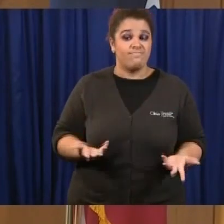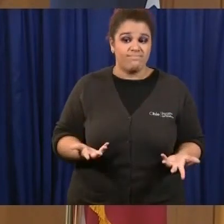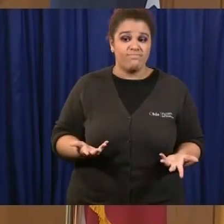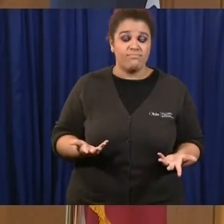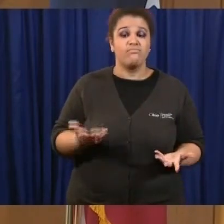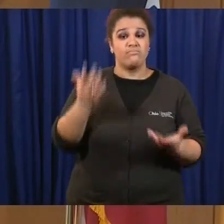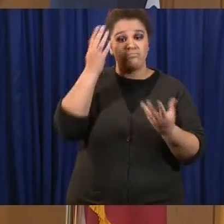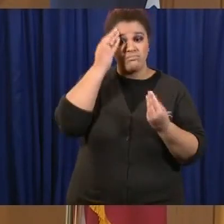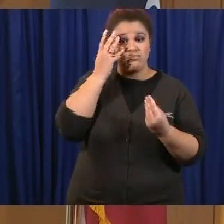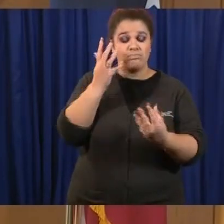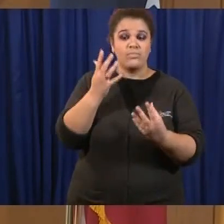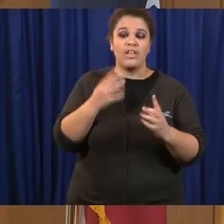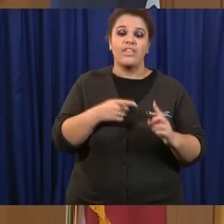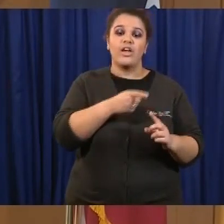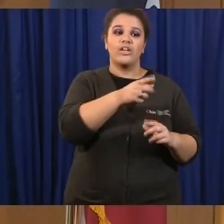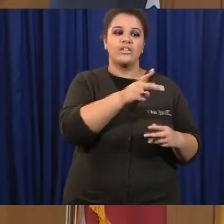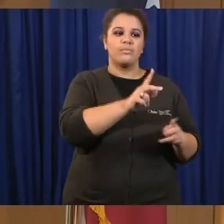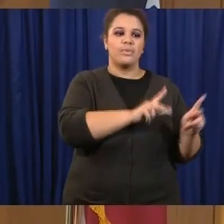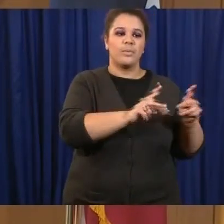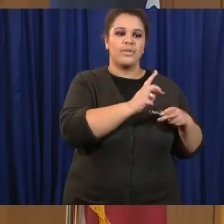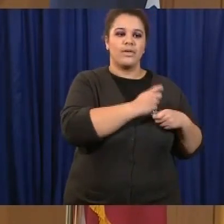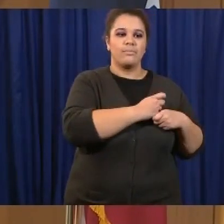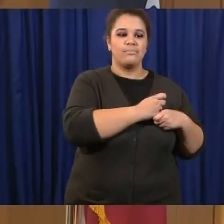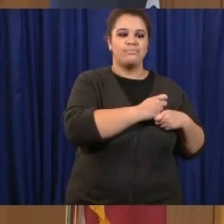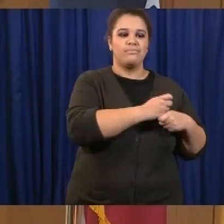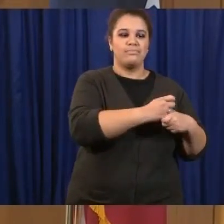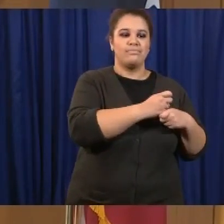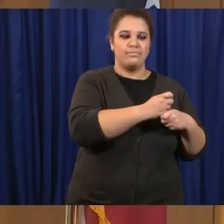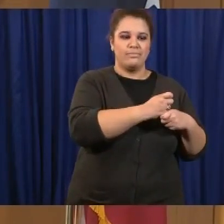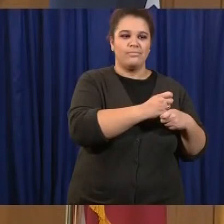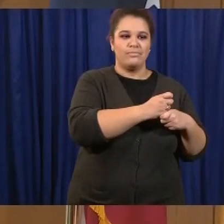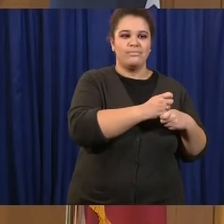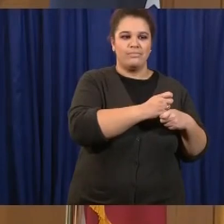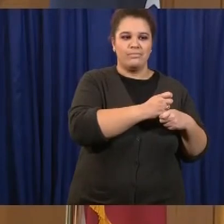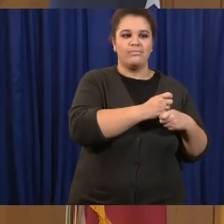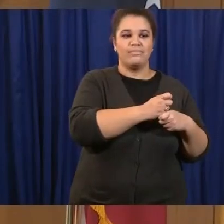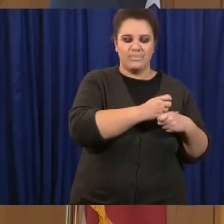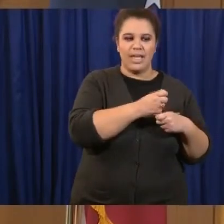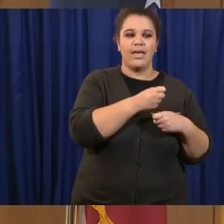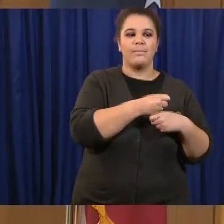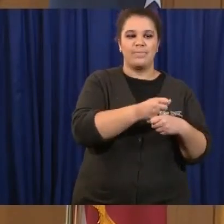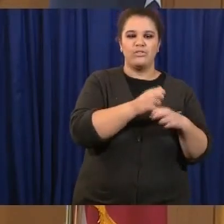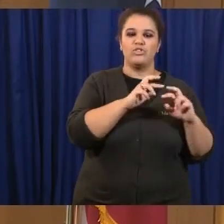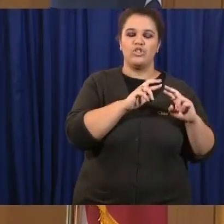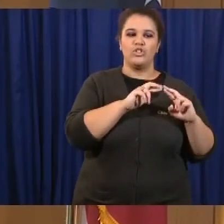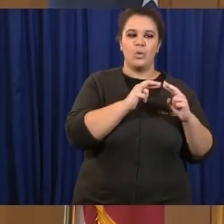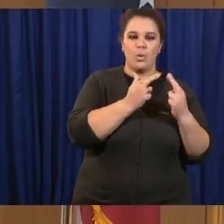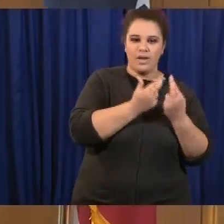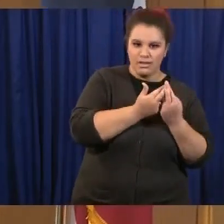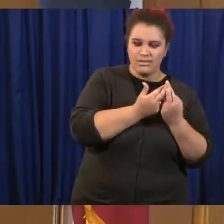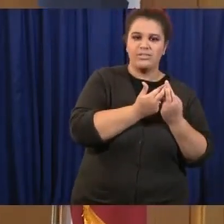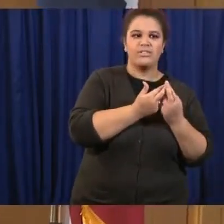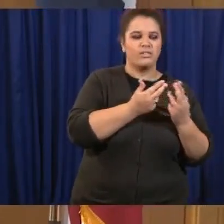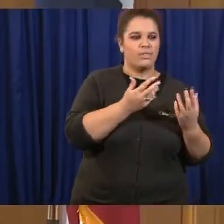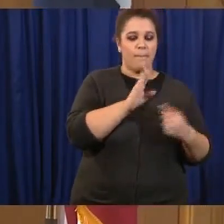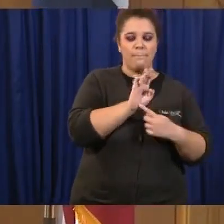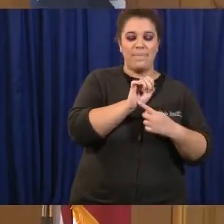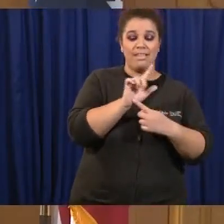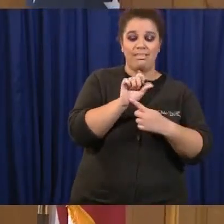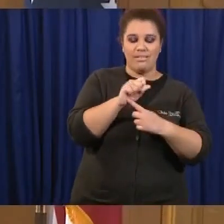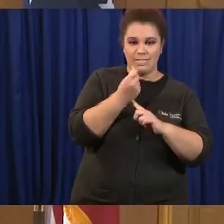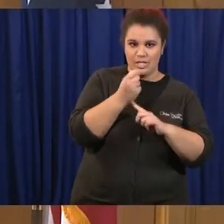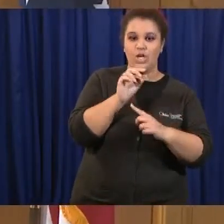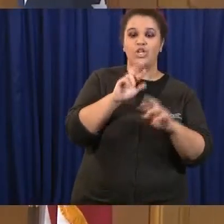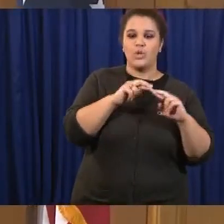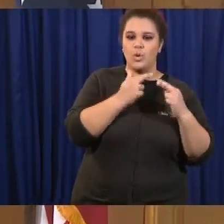in Centerville, Ohio. 50 people applied for unemployment after being laid off, although at this point only 4 have